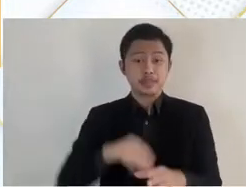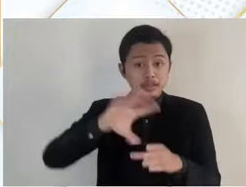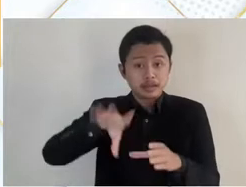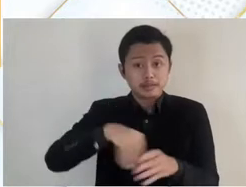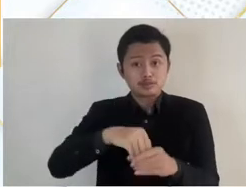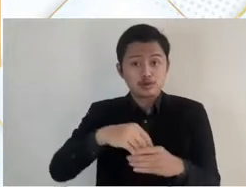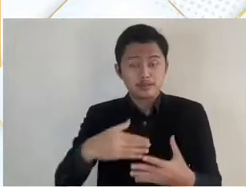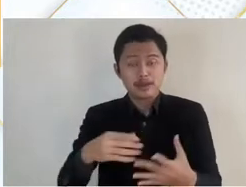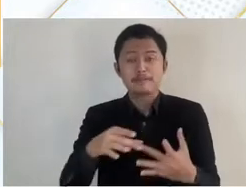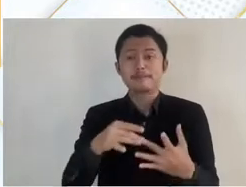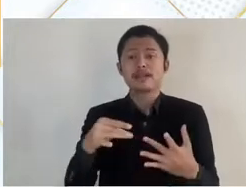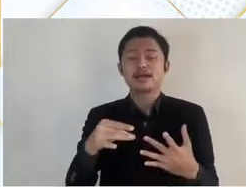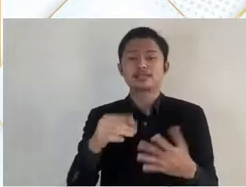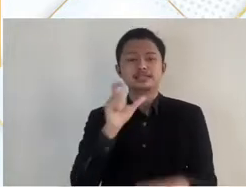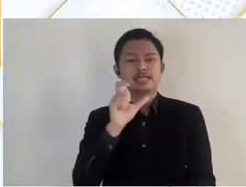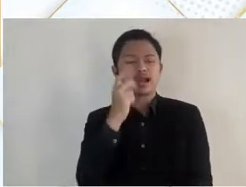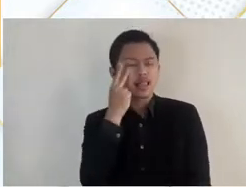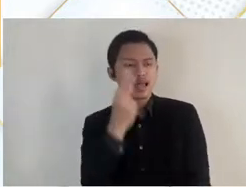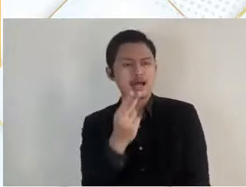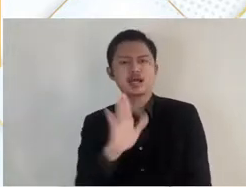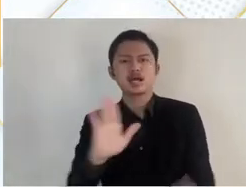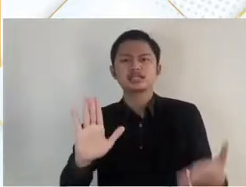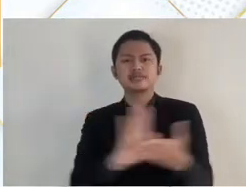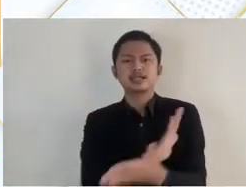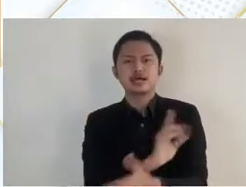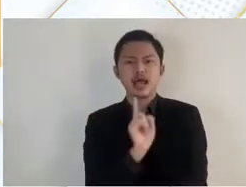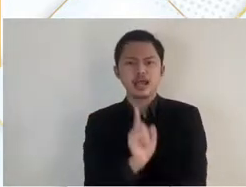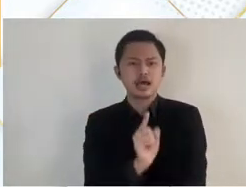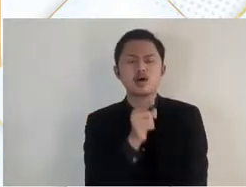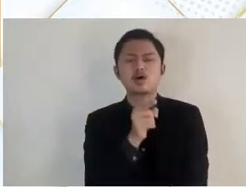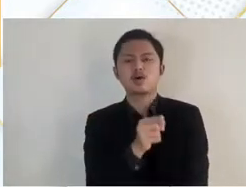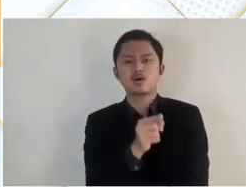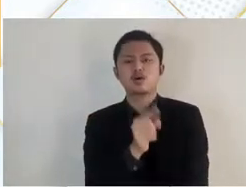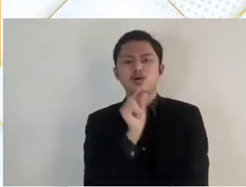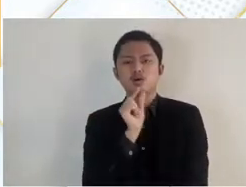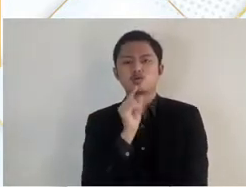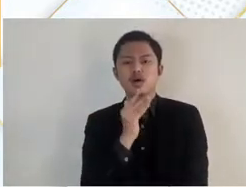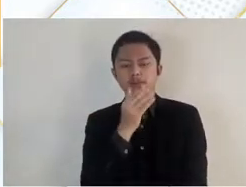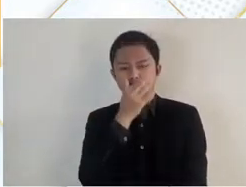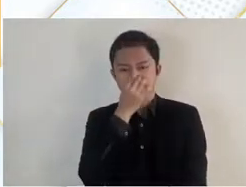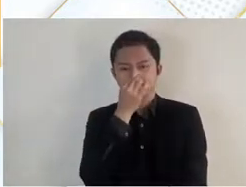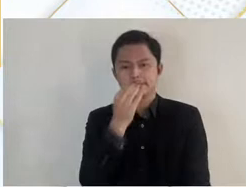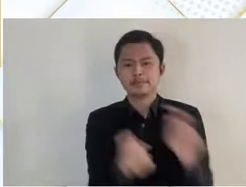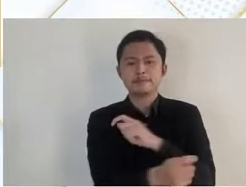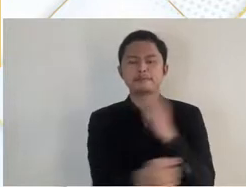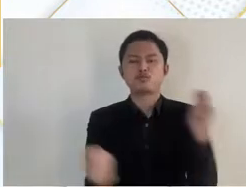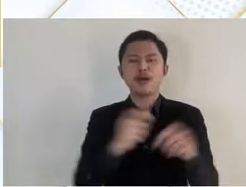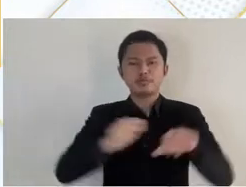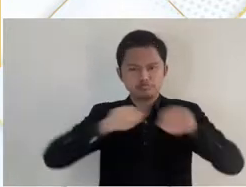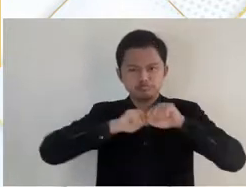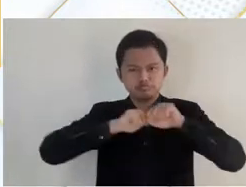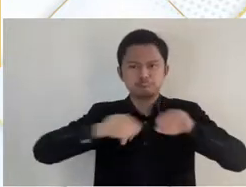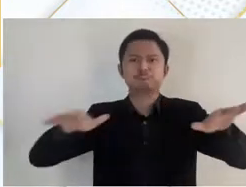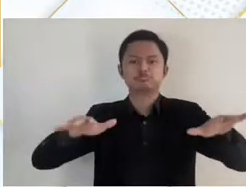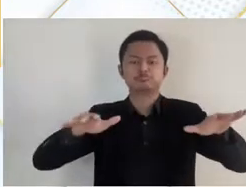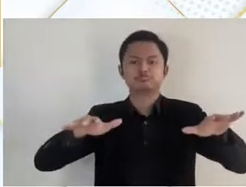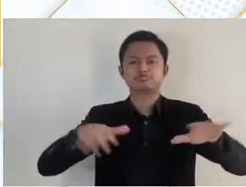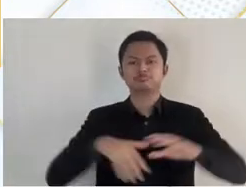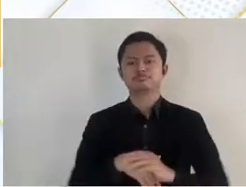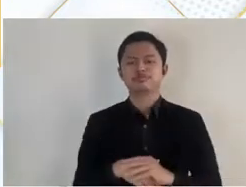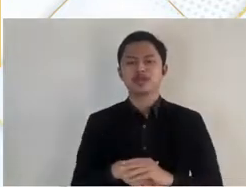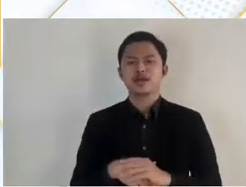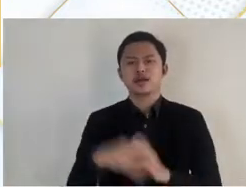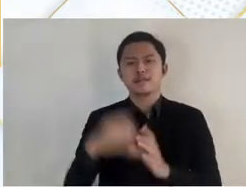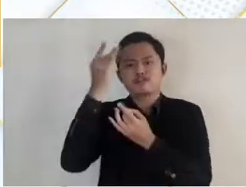as identifying opportunities for deployments and influencing reforms, supporting professional development